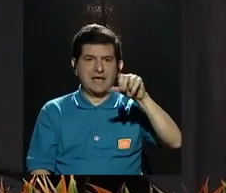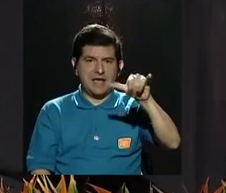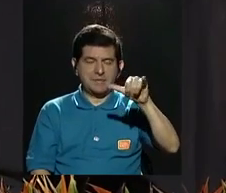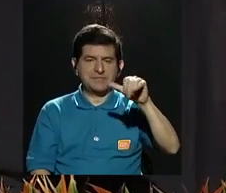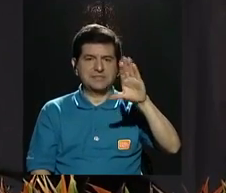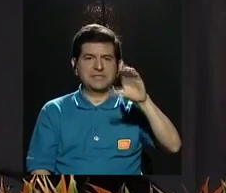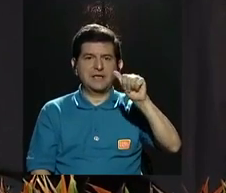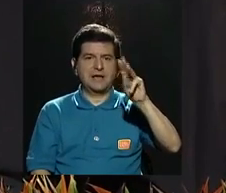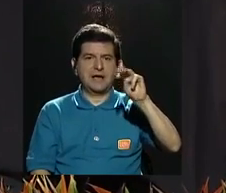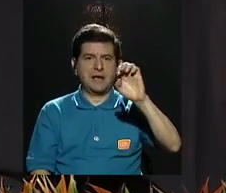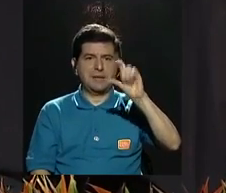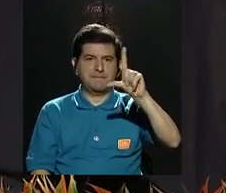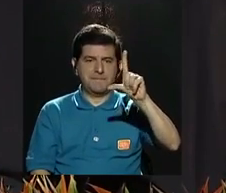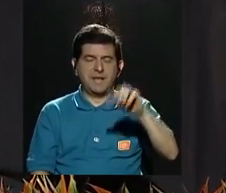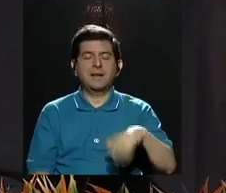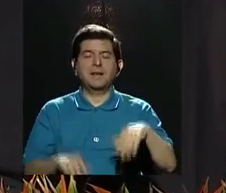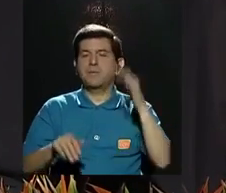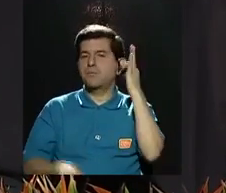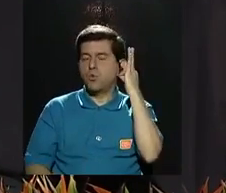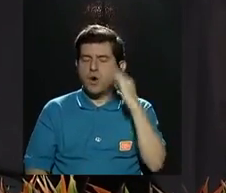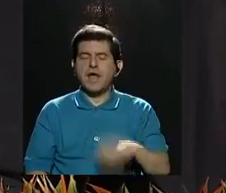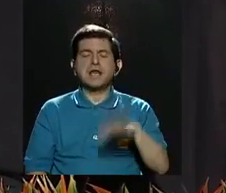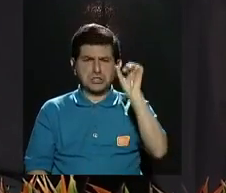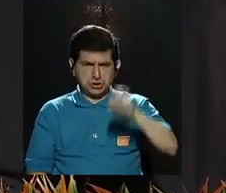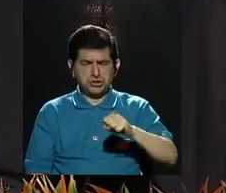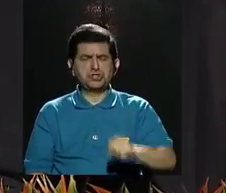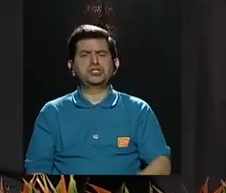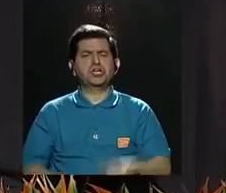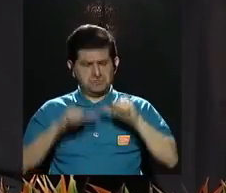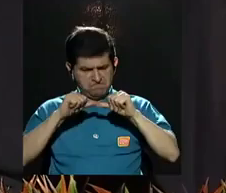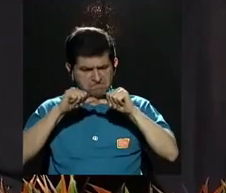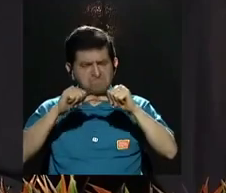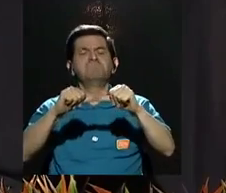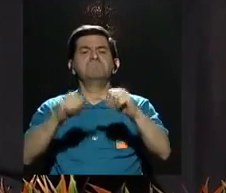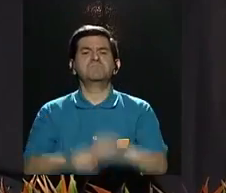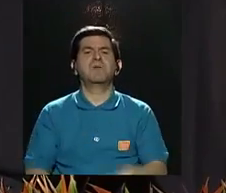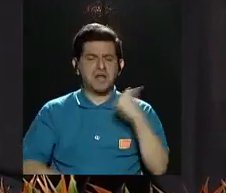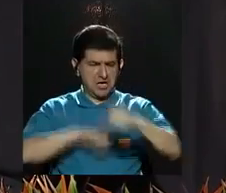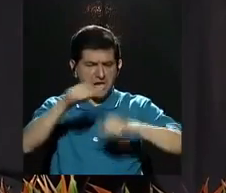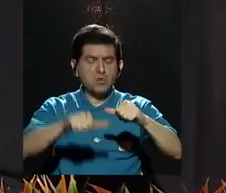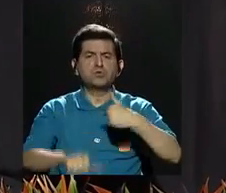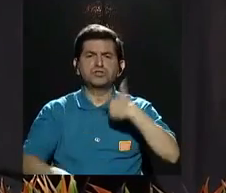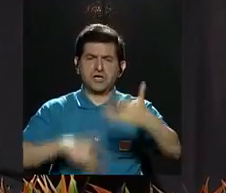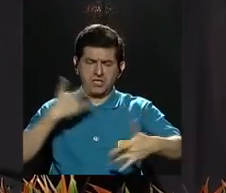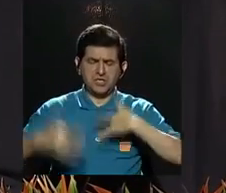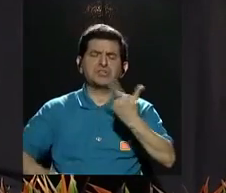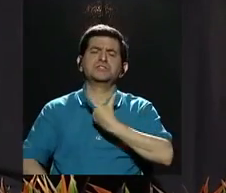the rise, I also feel compelled